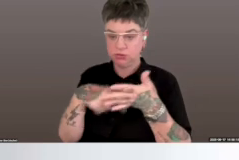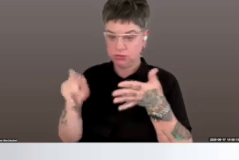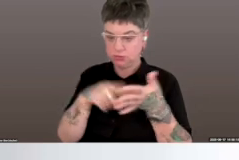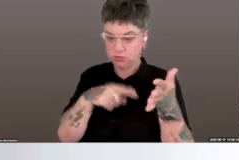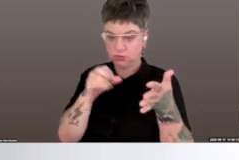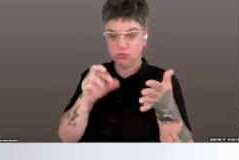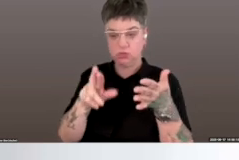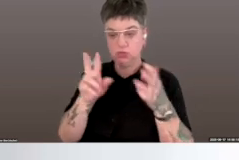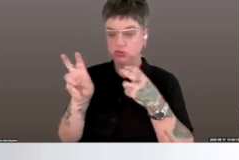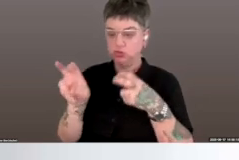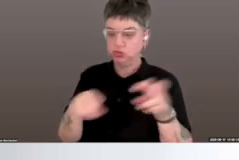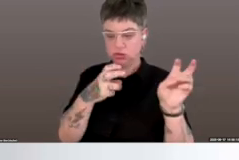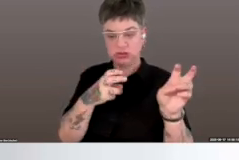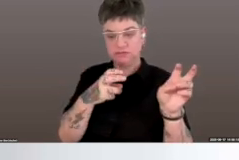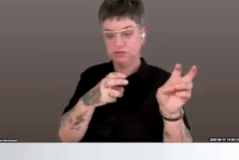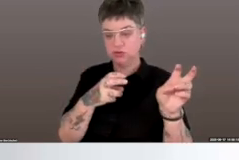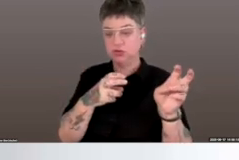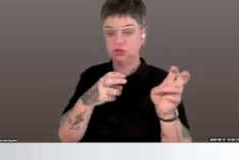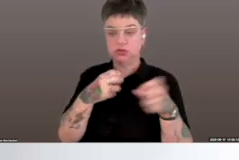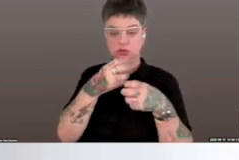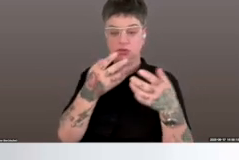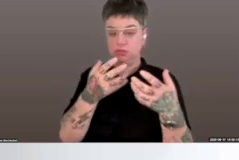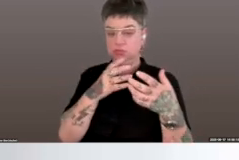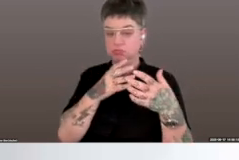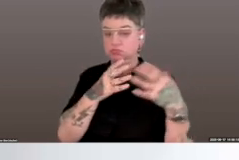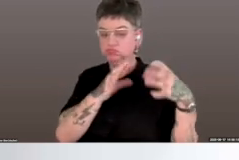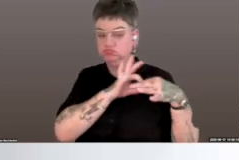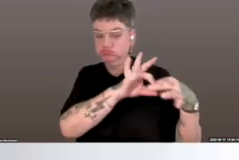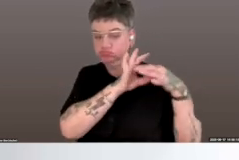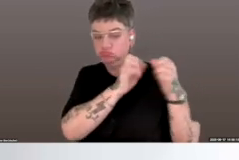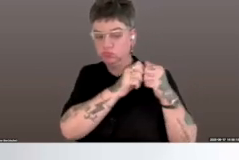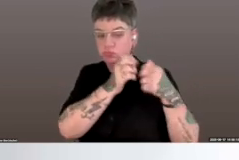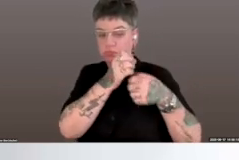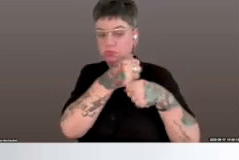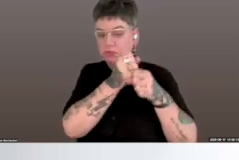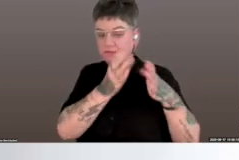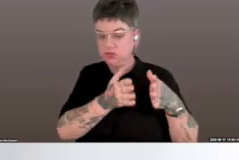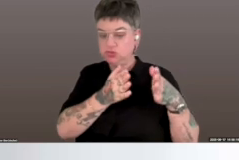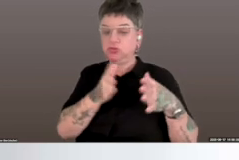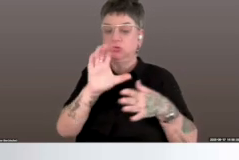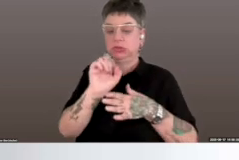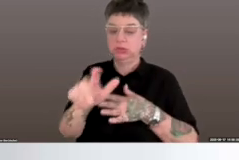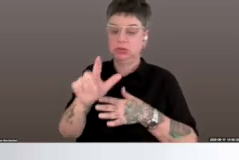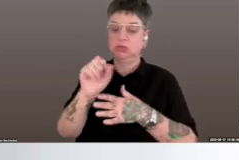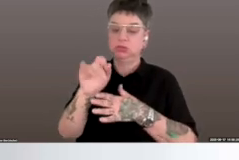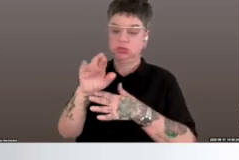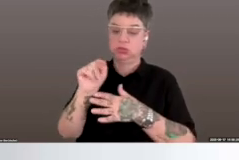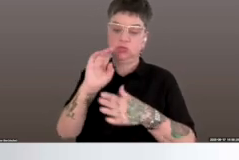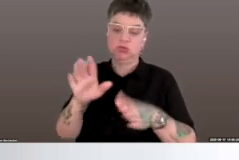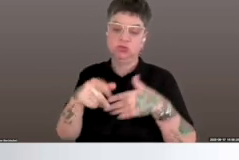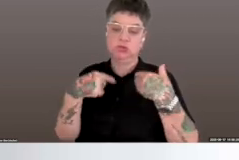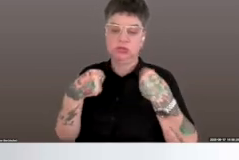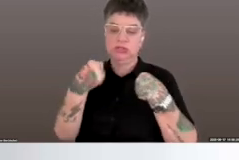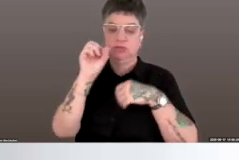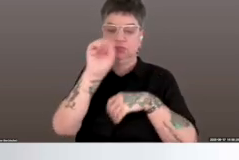or if they want to transfer it, if they have a manufacturer that they're in line with. And then from there, CalSTART will go ahead and follow up and present the different options